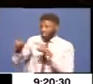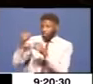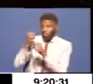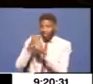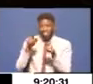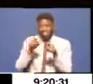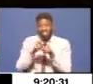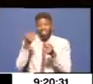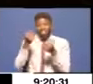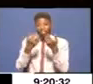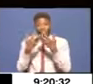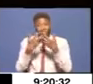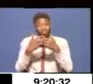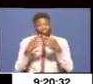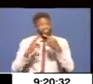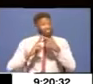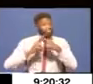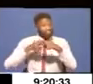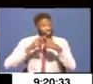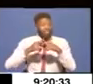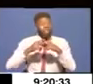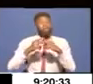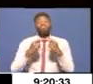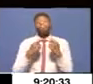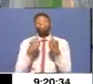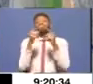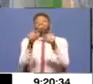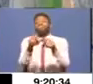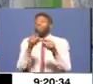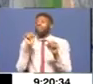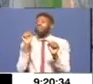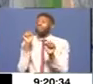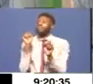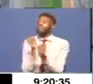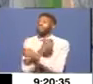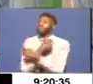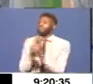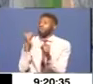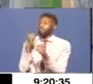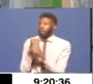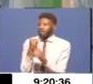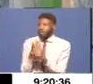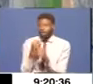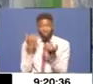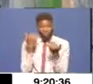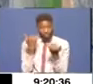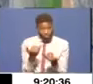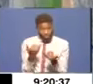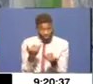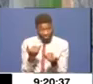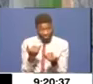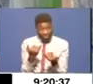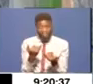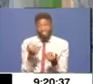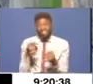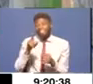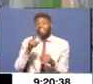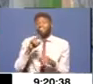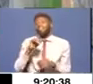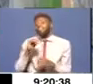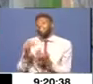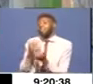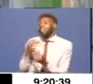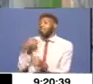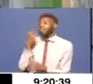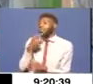go to work since he has no one else to take care of their son. Saa zingine hata sometimes mtoto akilia asubuhi na shindako anamwachia nani,